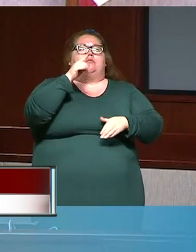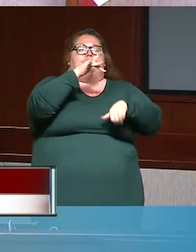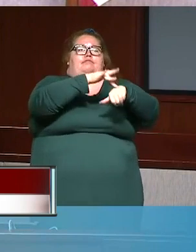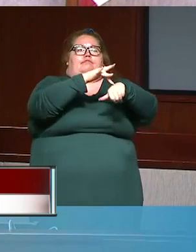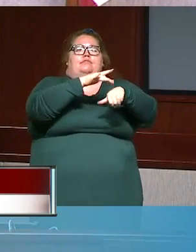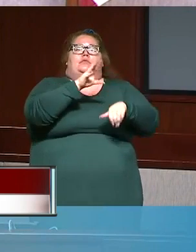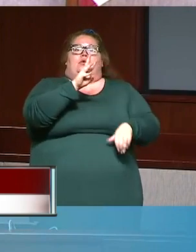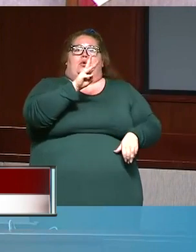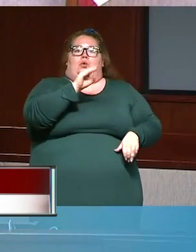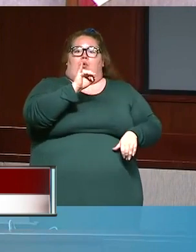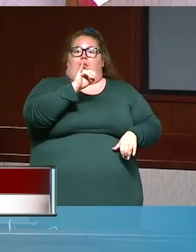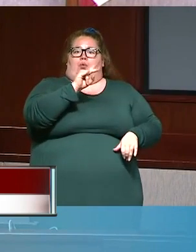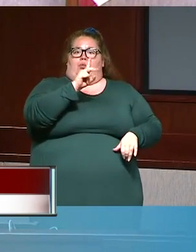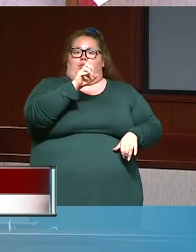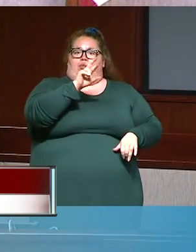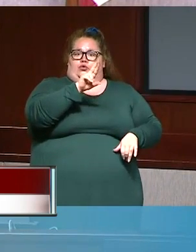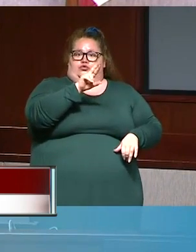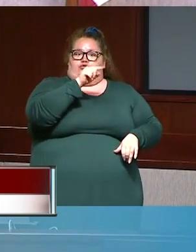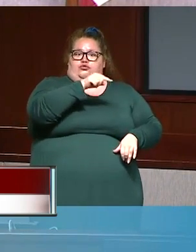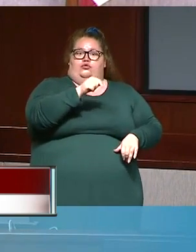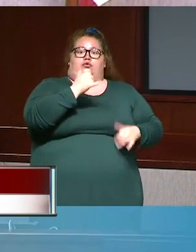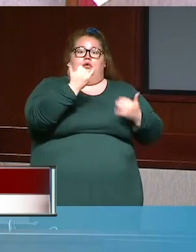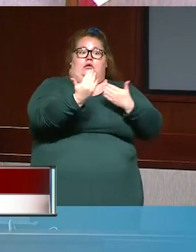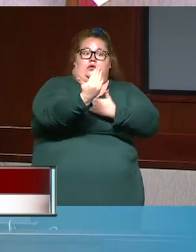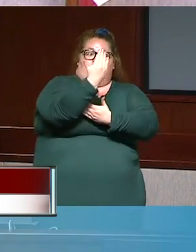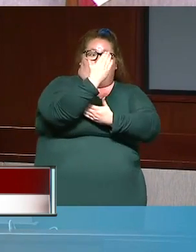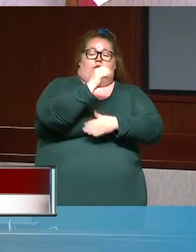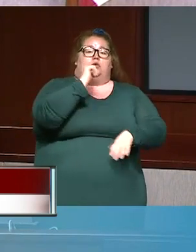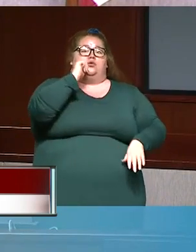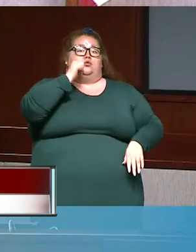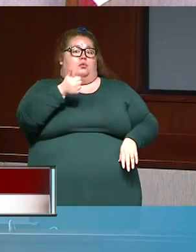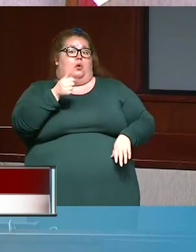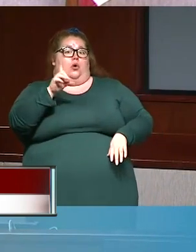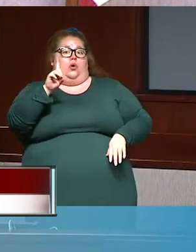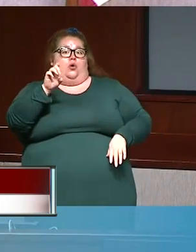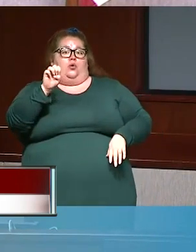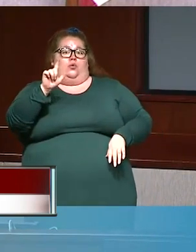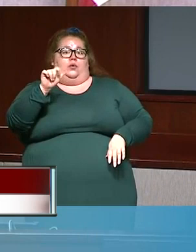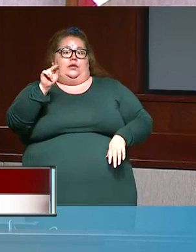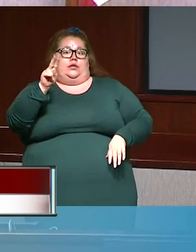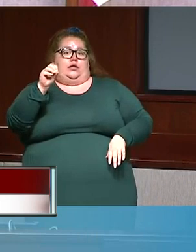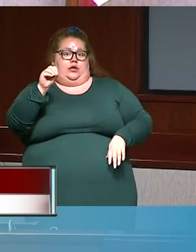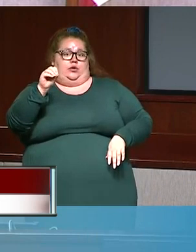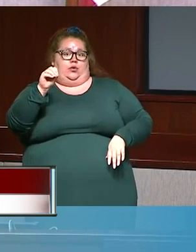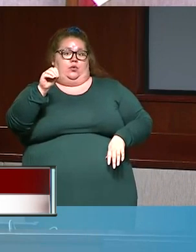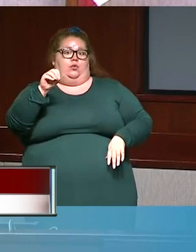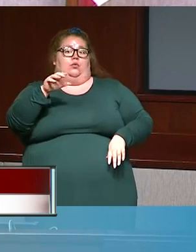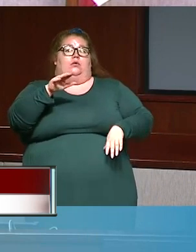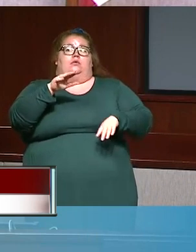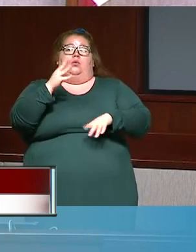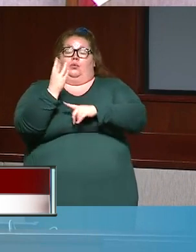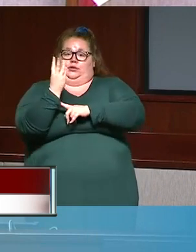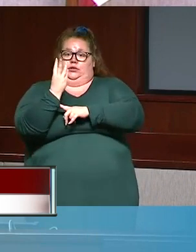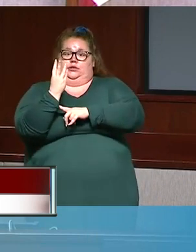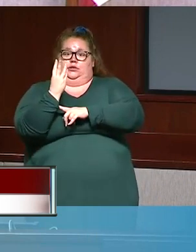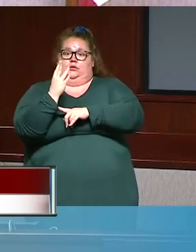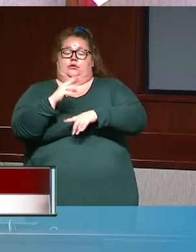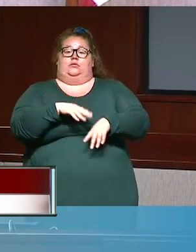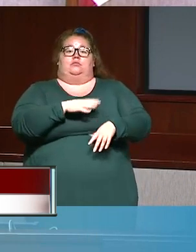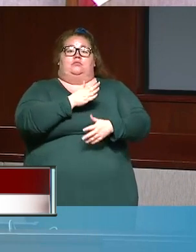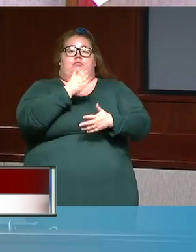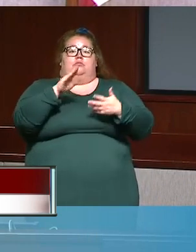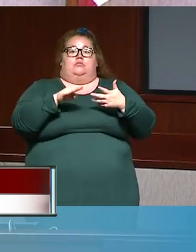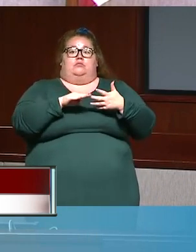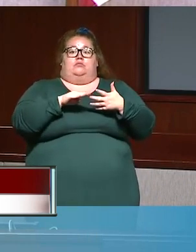this morning and tomorrow. They'll be at Delano District Skilled Nursing Facility on Wednesday and the